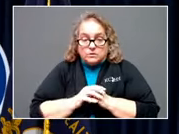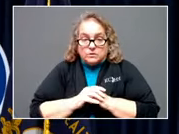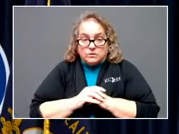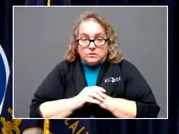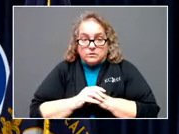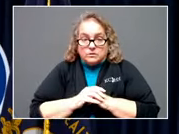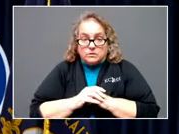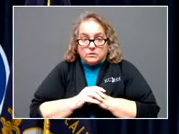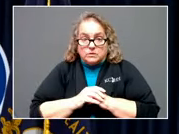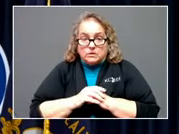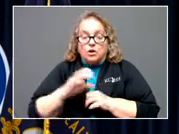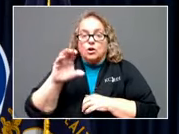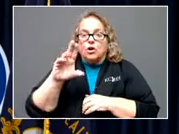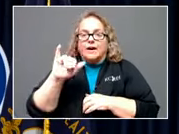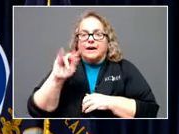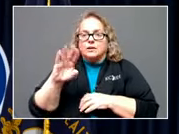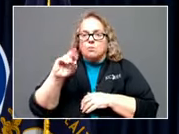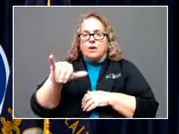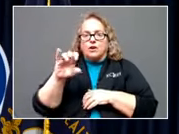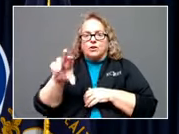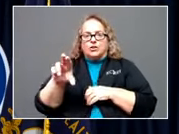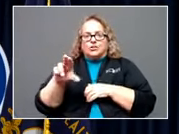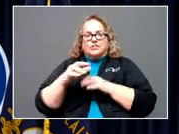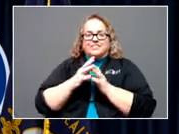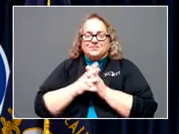Corinne Boyer. We're getting closer to the end by the minute